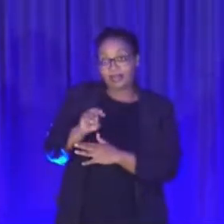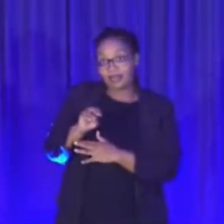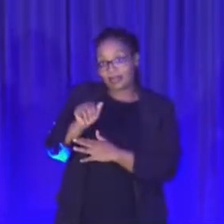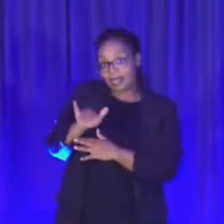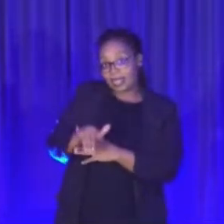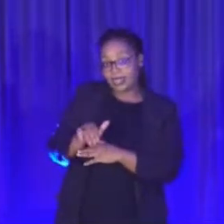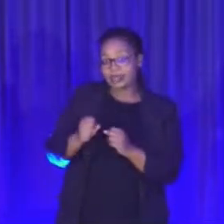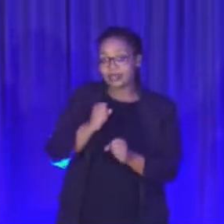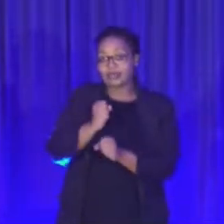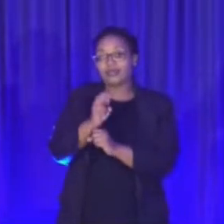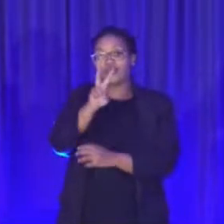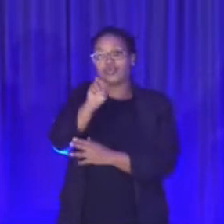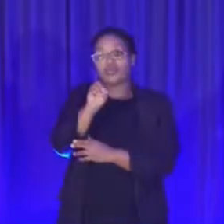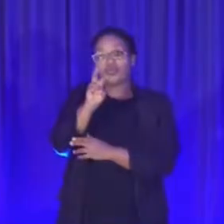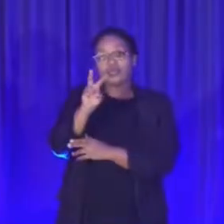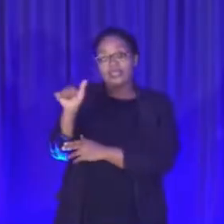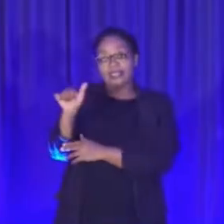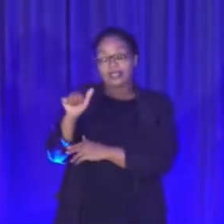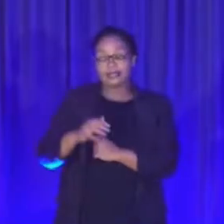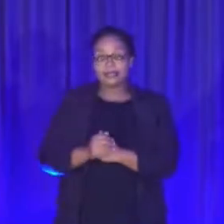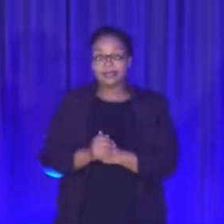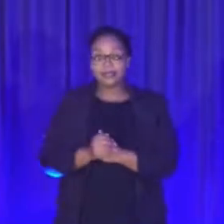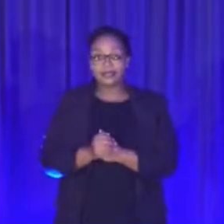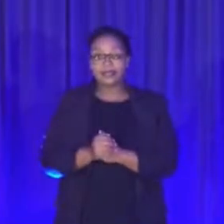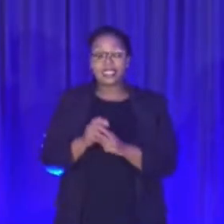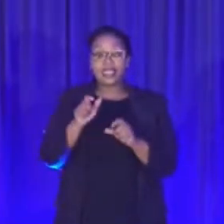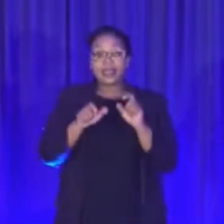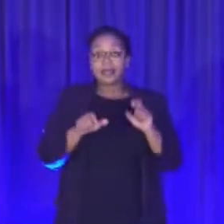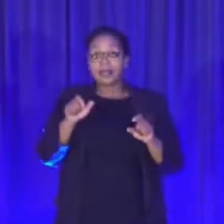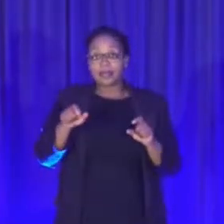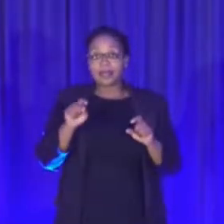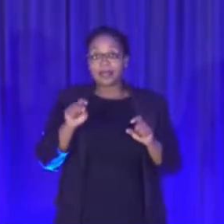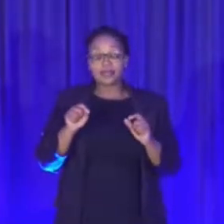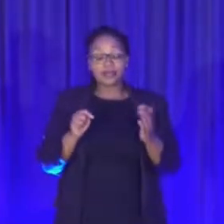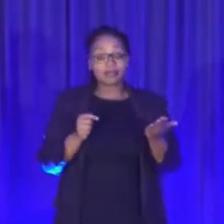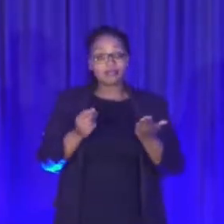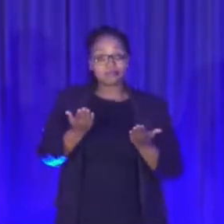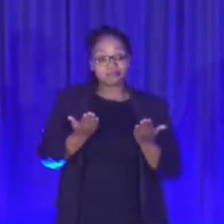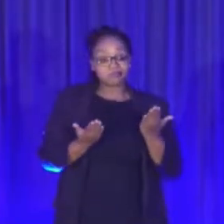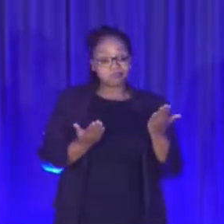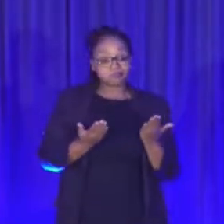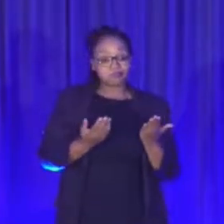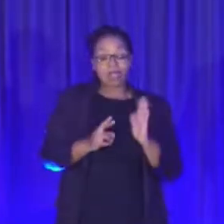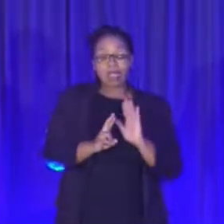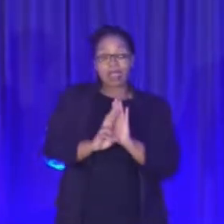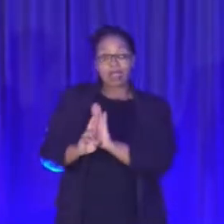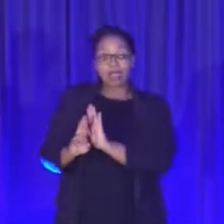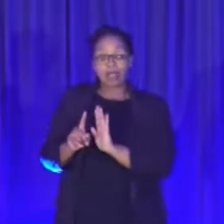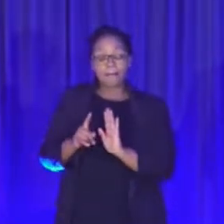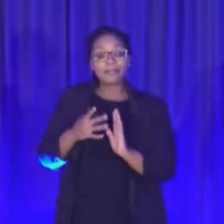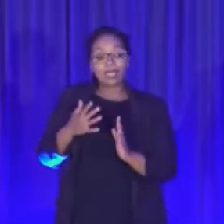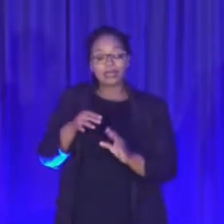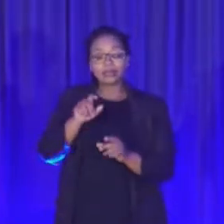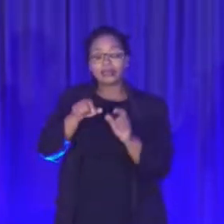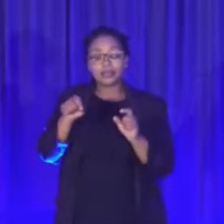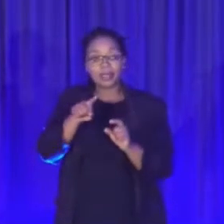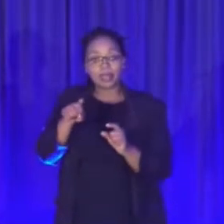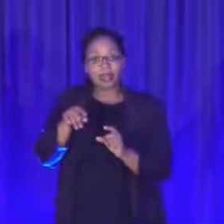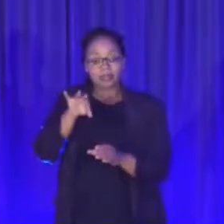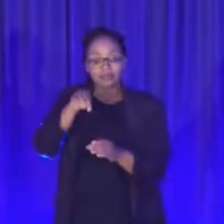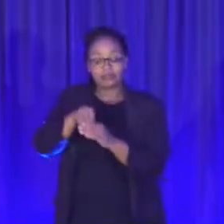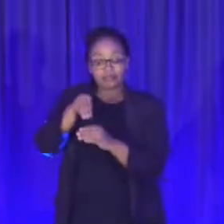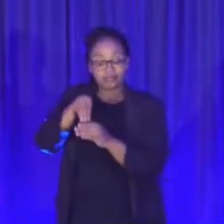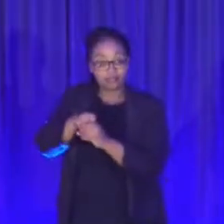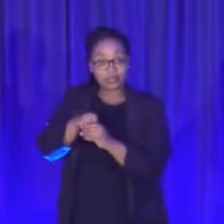Elected parties and independent candidates who secure 10% of the votes in the ward are